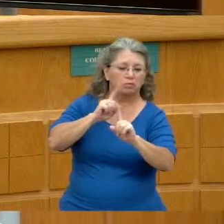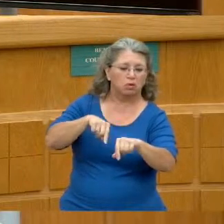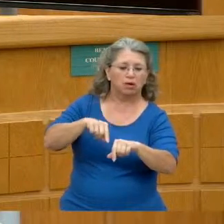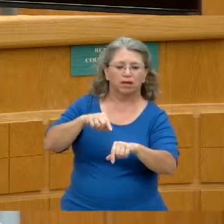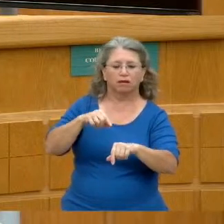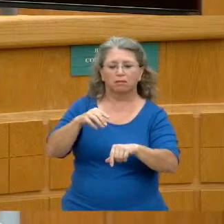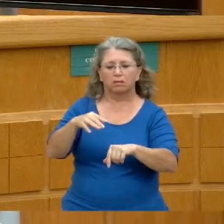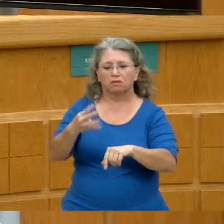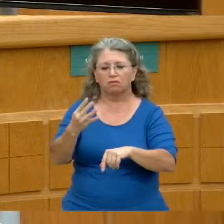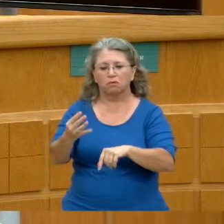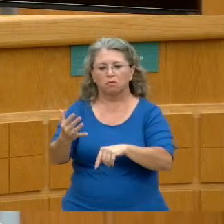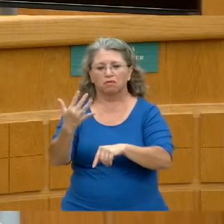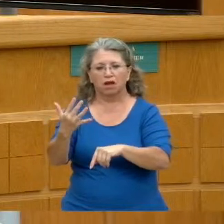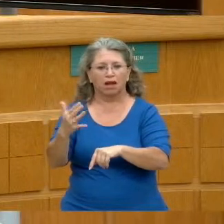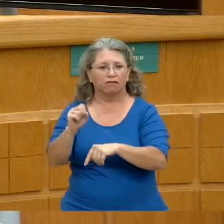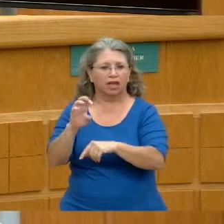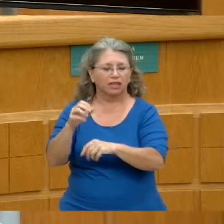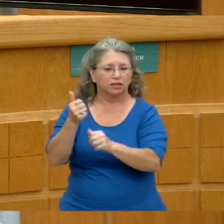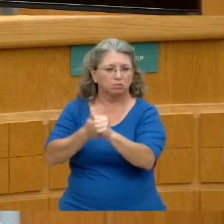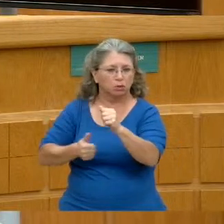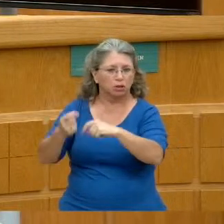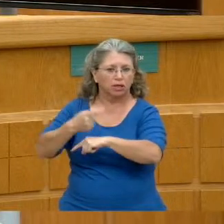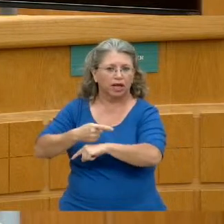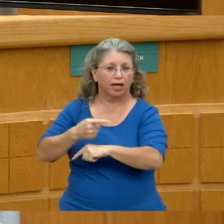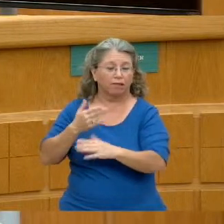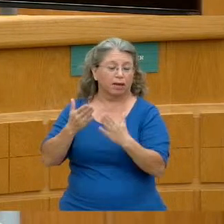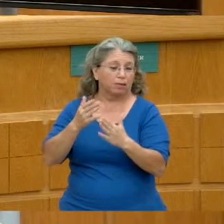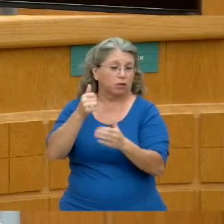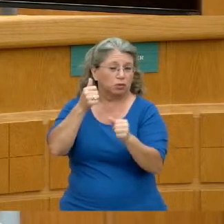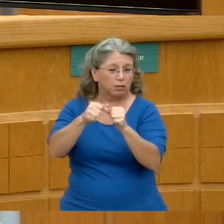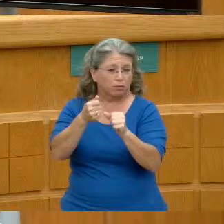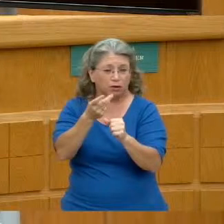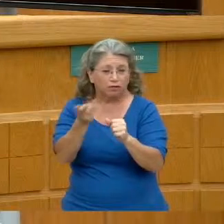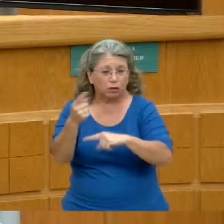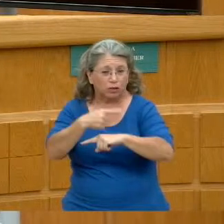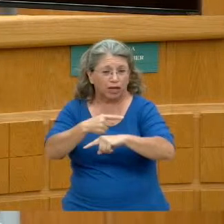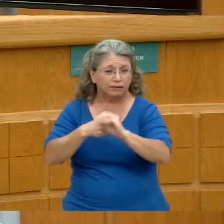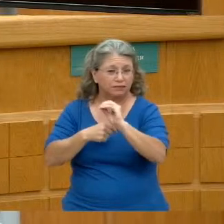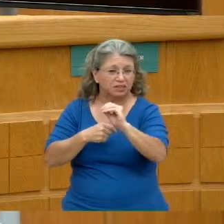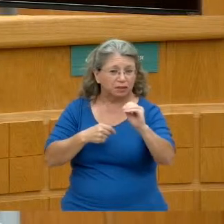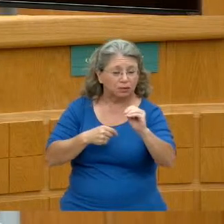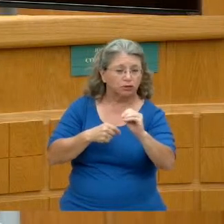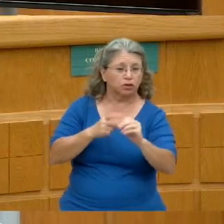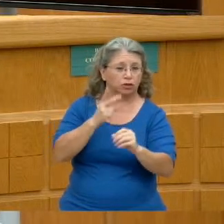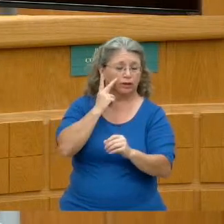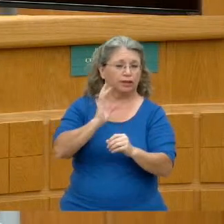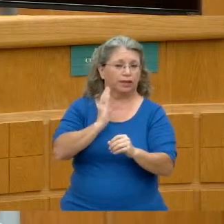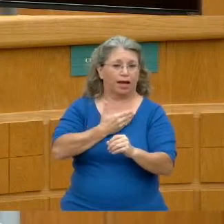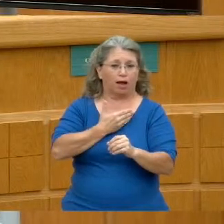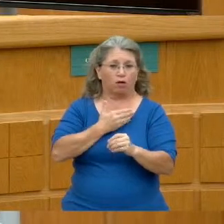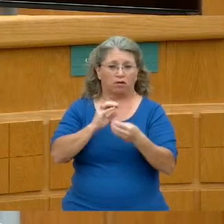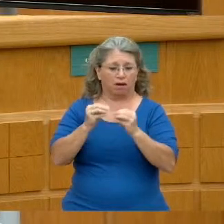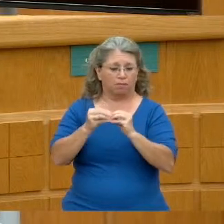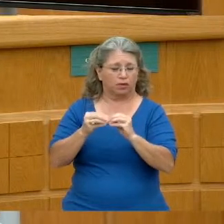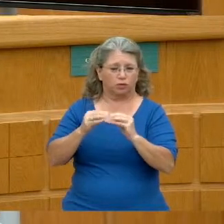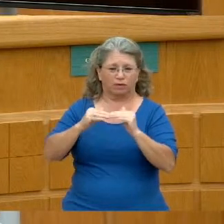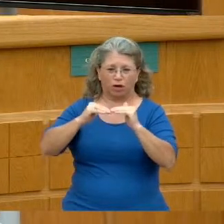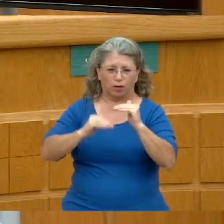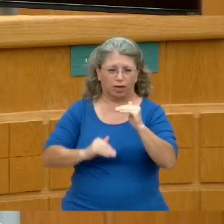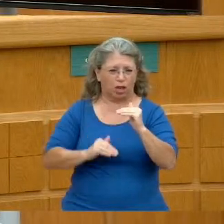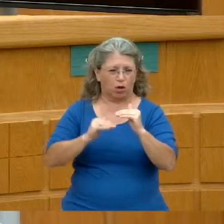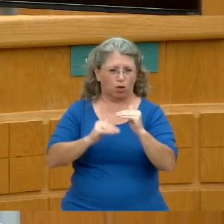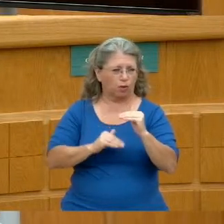cases maybe per day, a lot of zeros as well, you might recall. You can see the average was very low, the red line. We